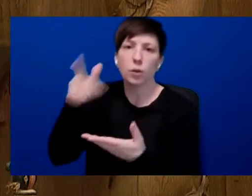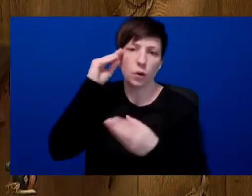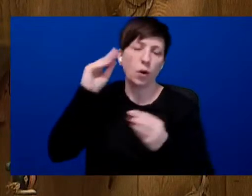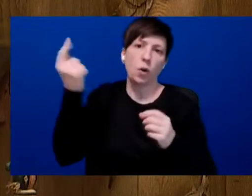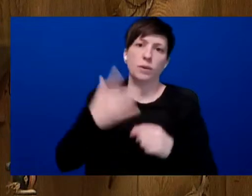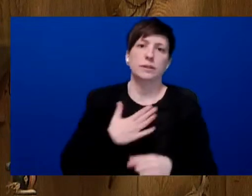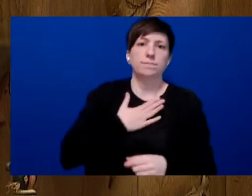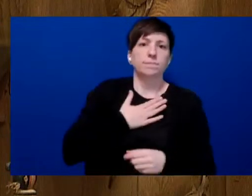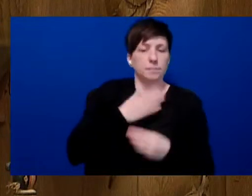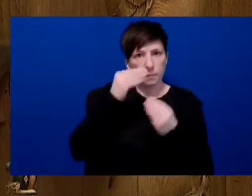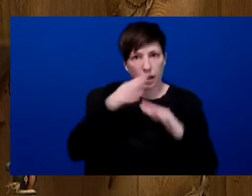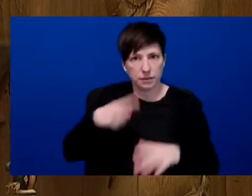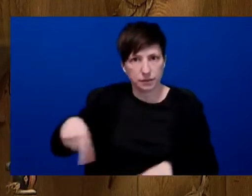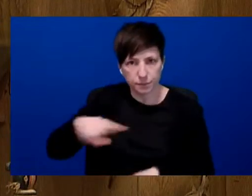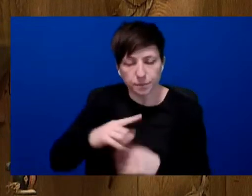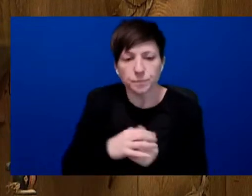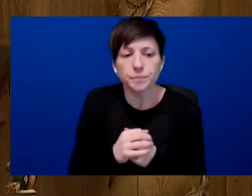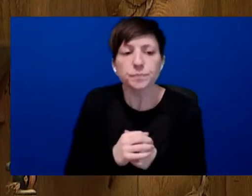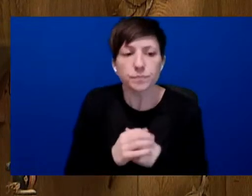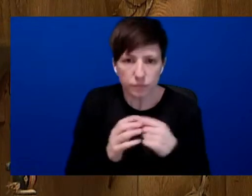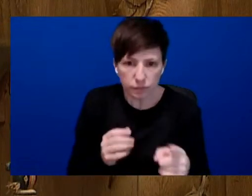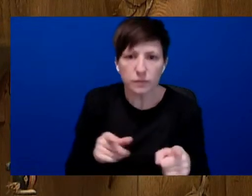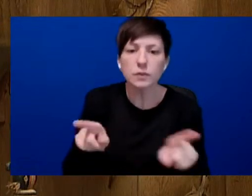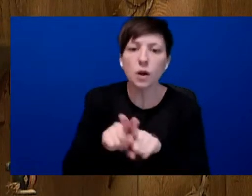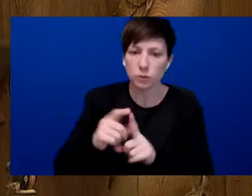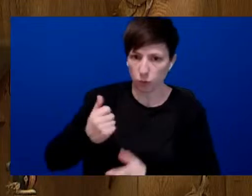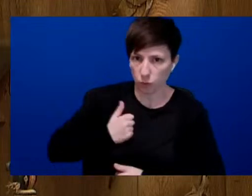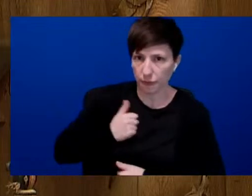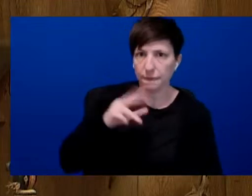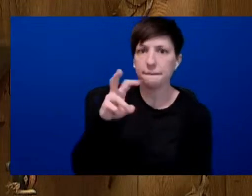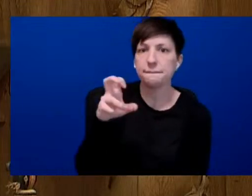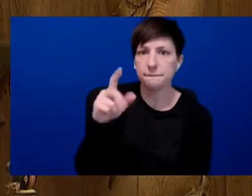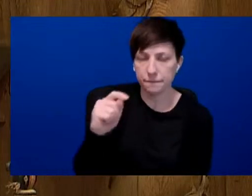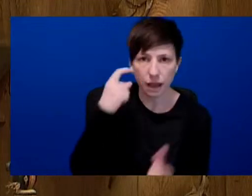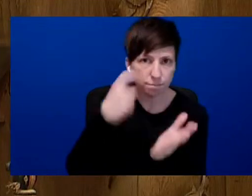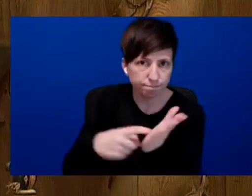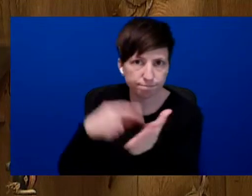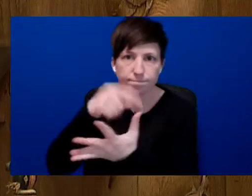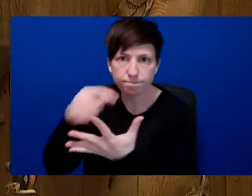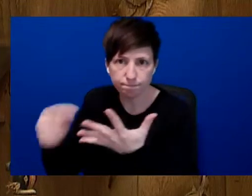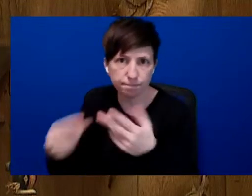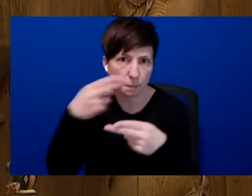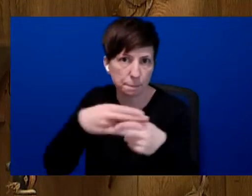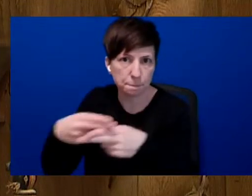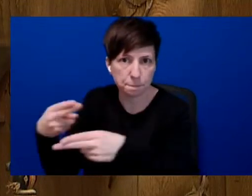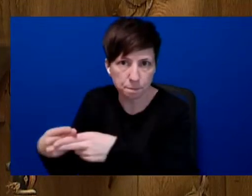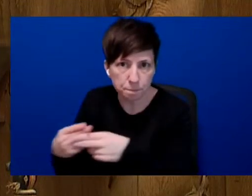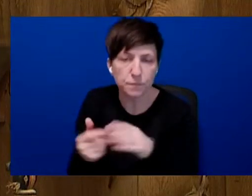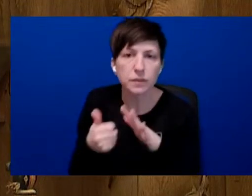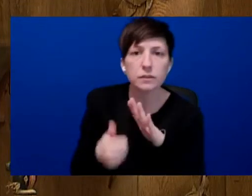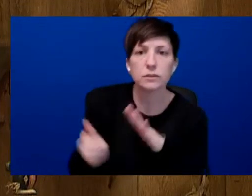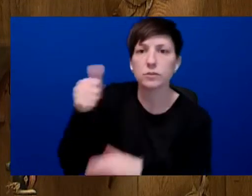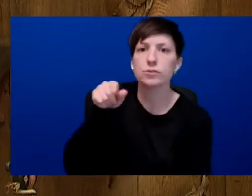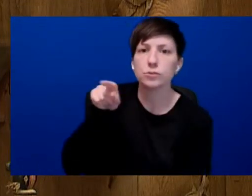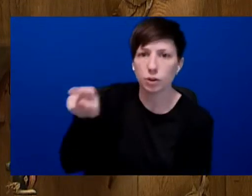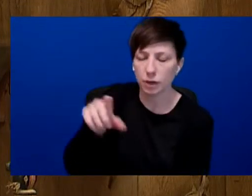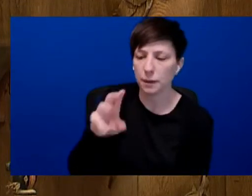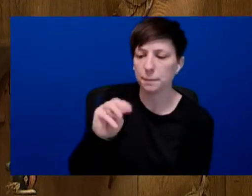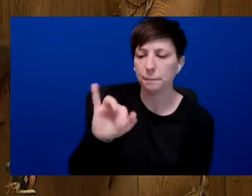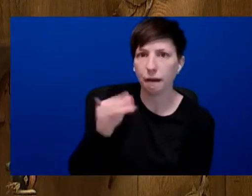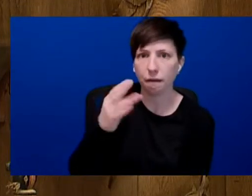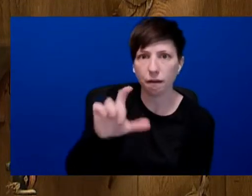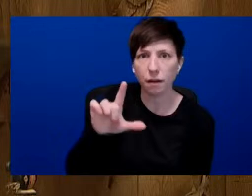was Canada's oldest military veteran. We mourn Sergeant Michael Leo and RCMP Constable Rick